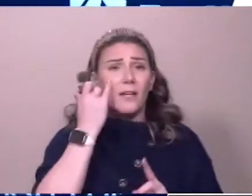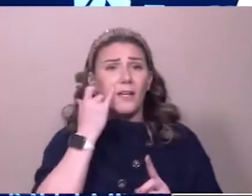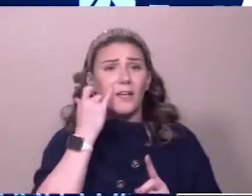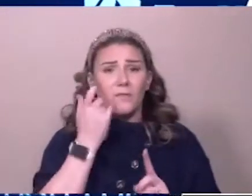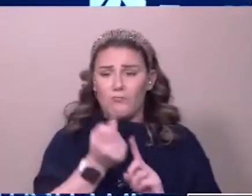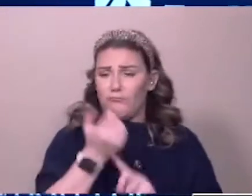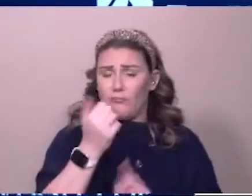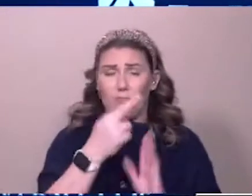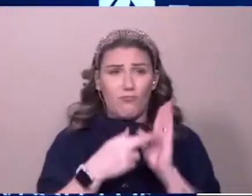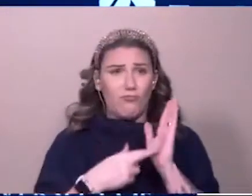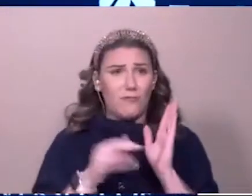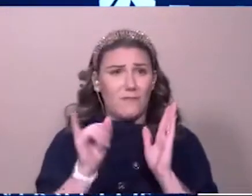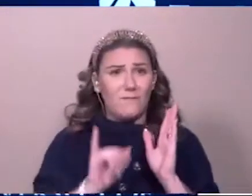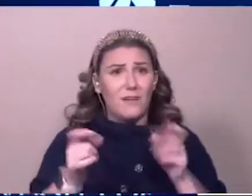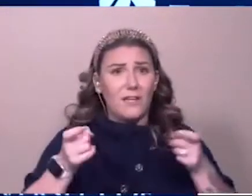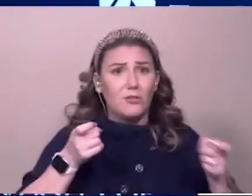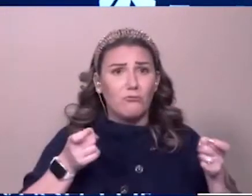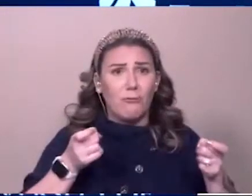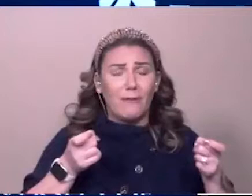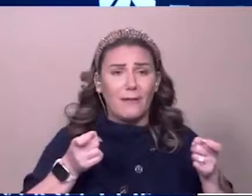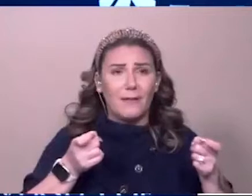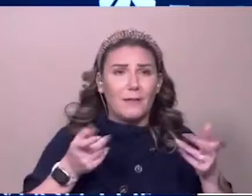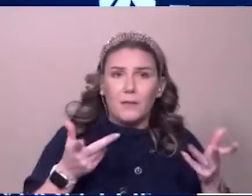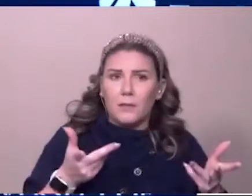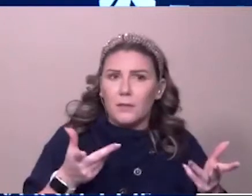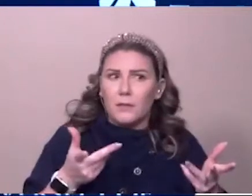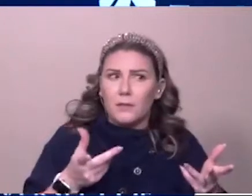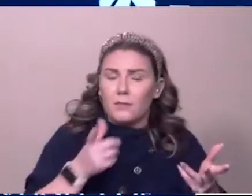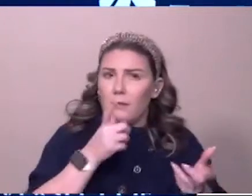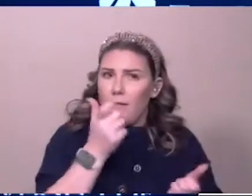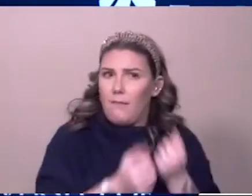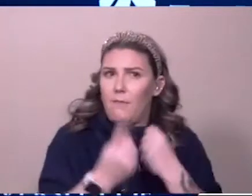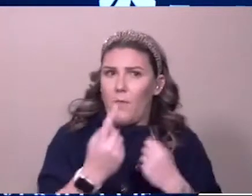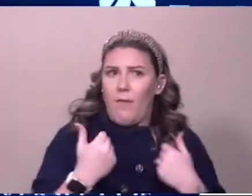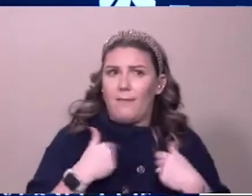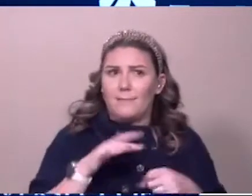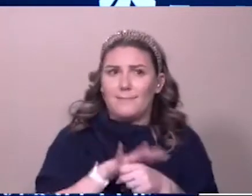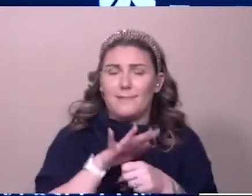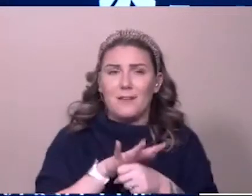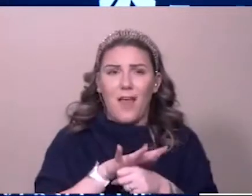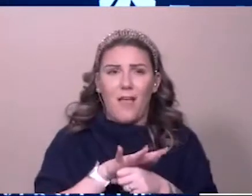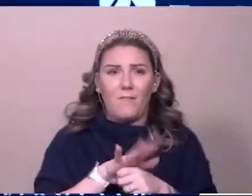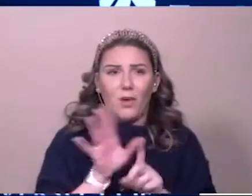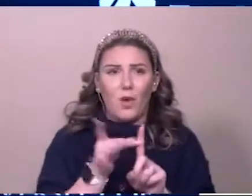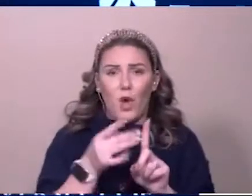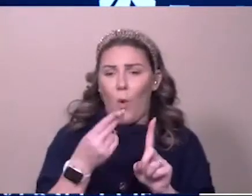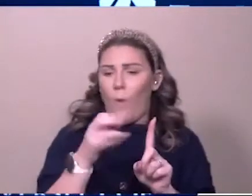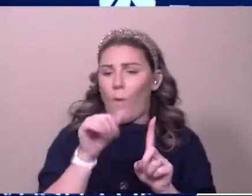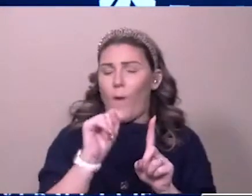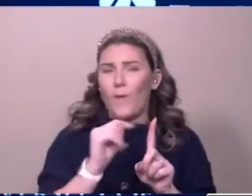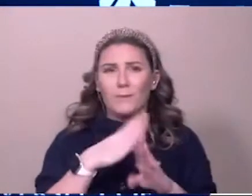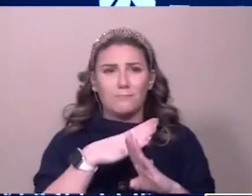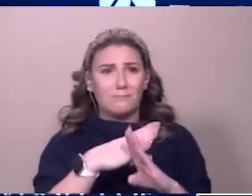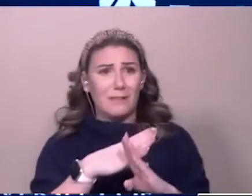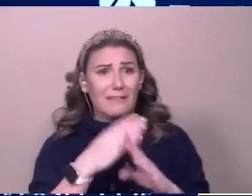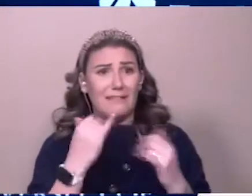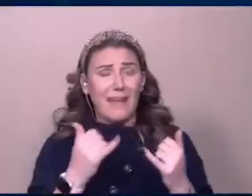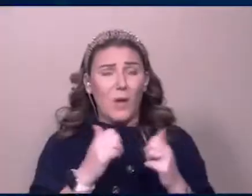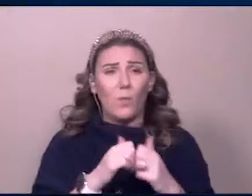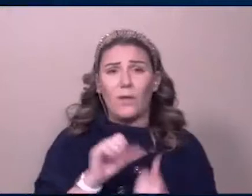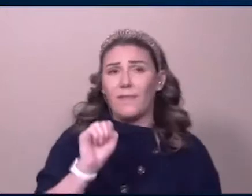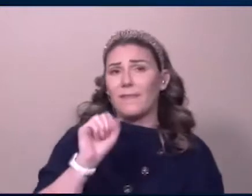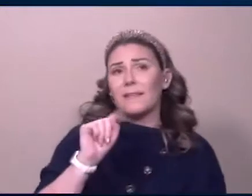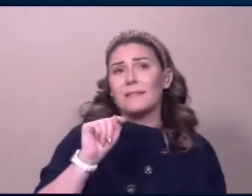infection control, don't think that everybody's really got that much host immunity yet, especially now that the stealth variant is out there. And Dr. Watson, any